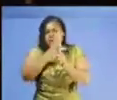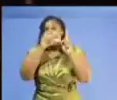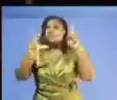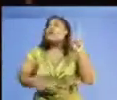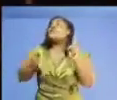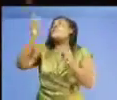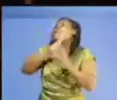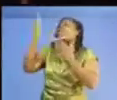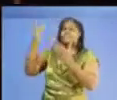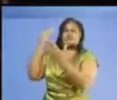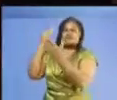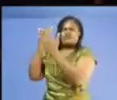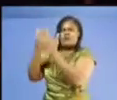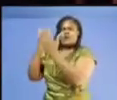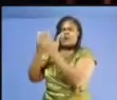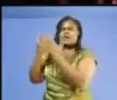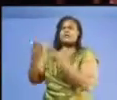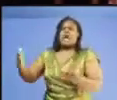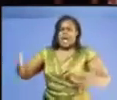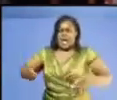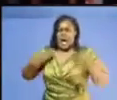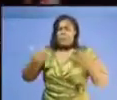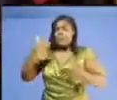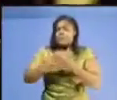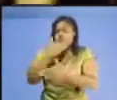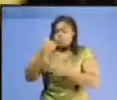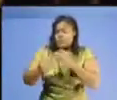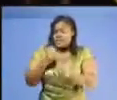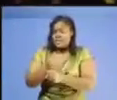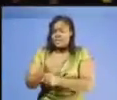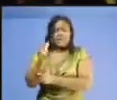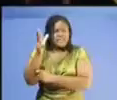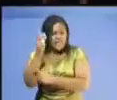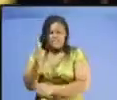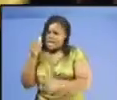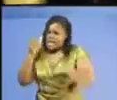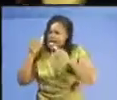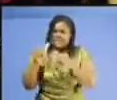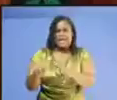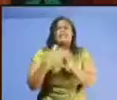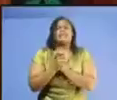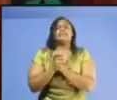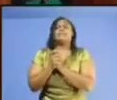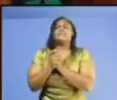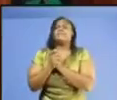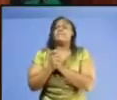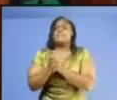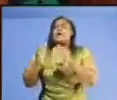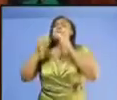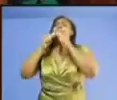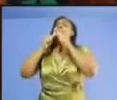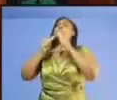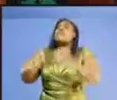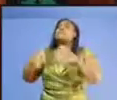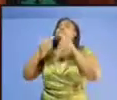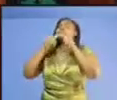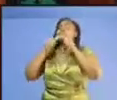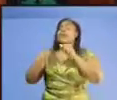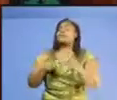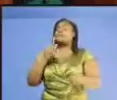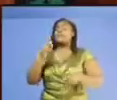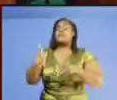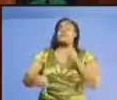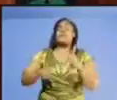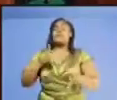is good. Happy New Year, devil. Take it, devil. Happy New Year. Blessed is the